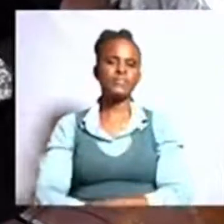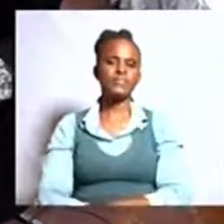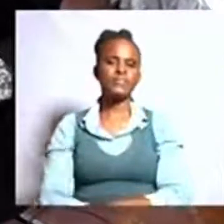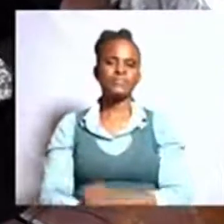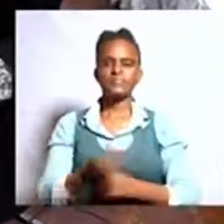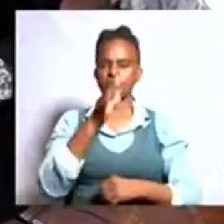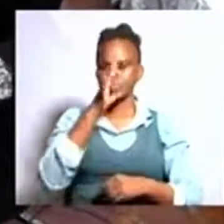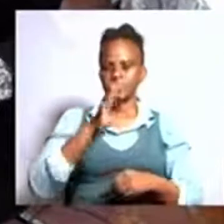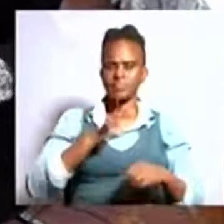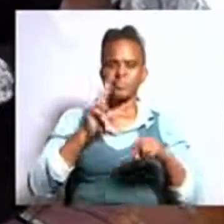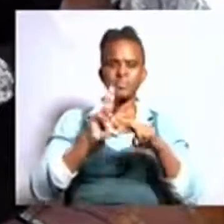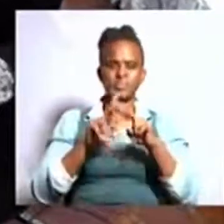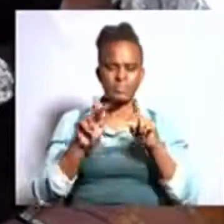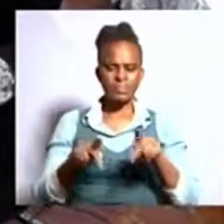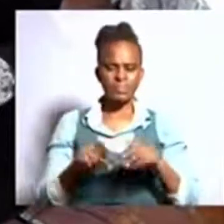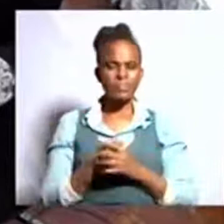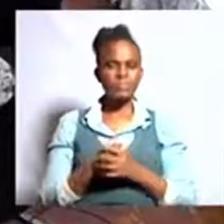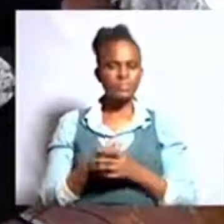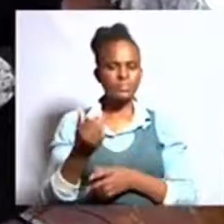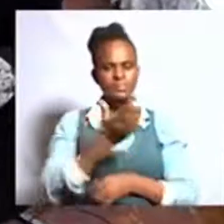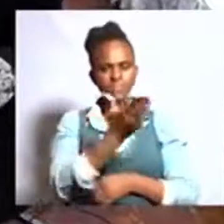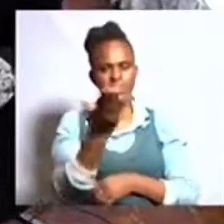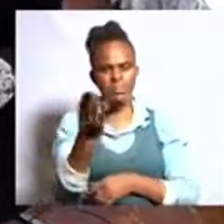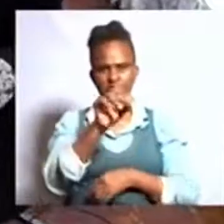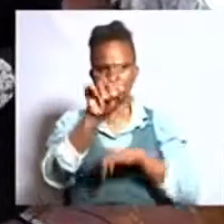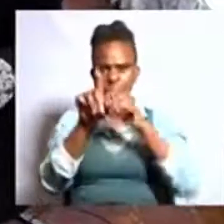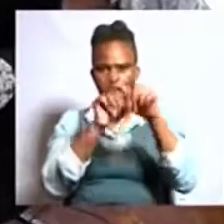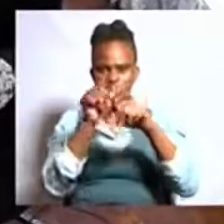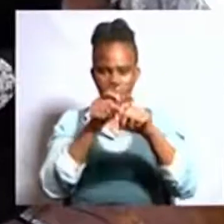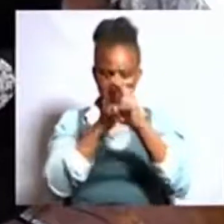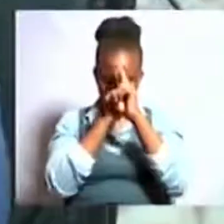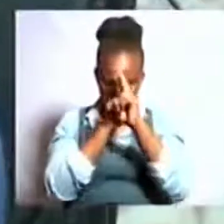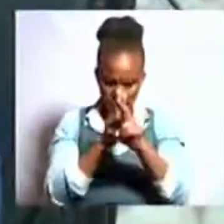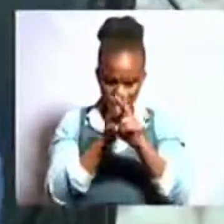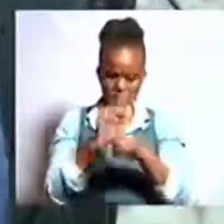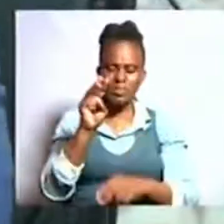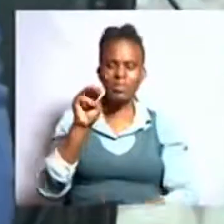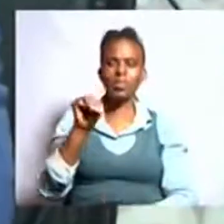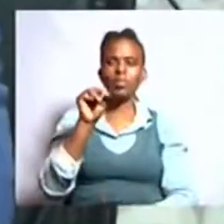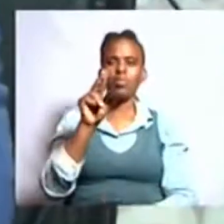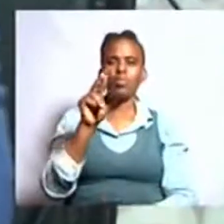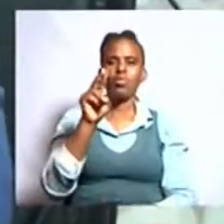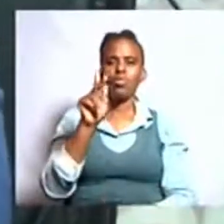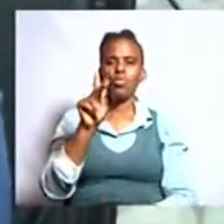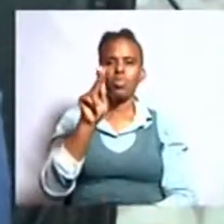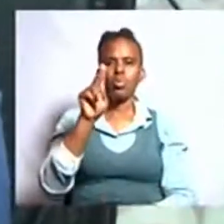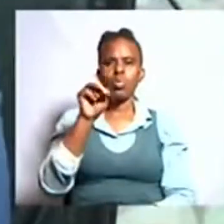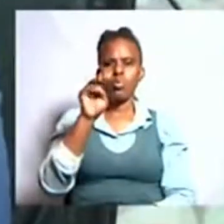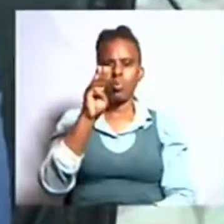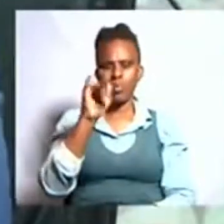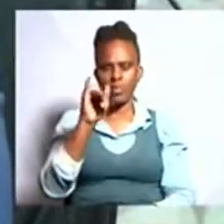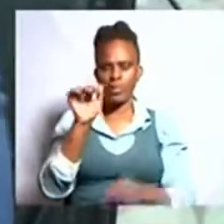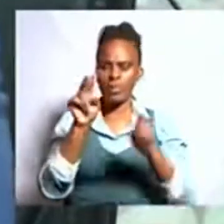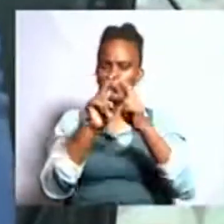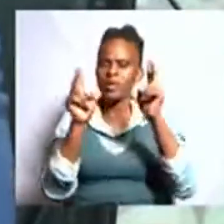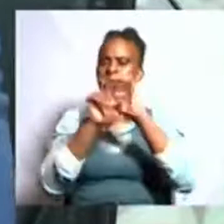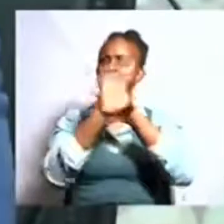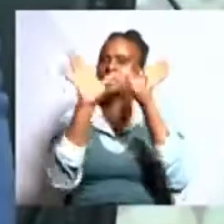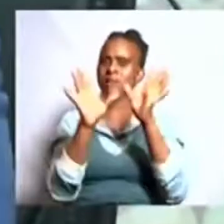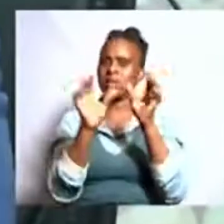Madam Chairperson, the question from Honorable Mukumbi was very clear. That if anything is not